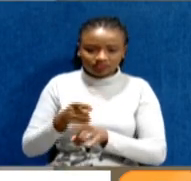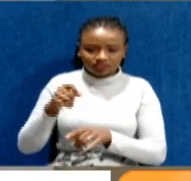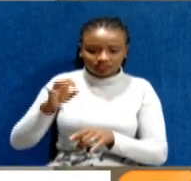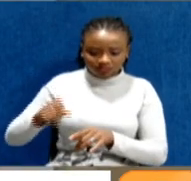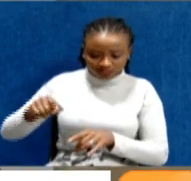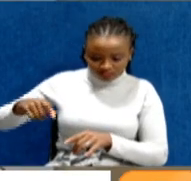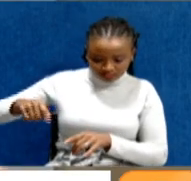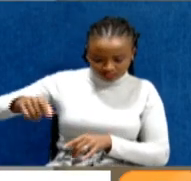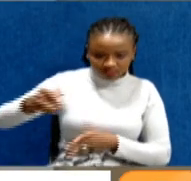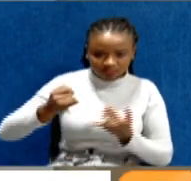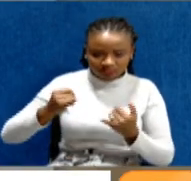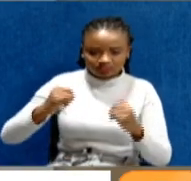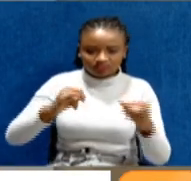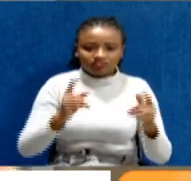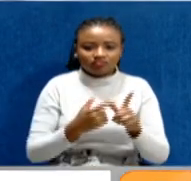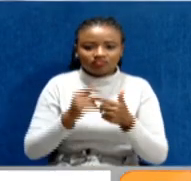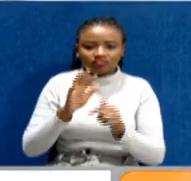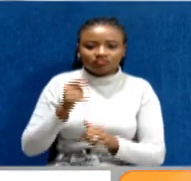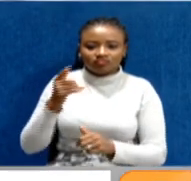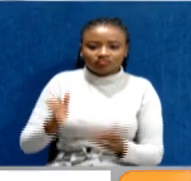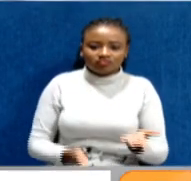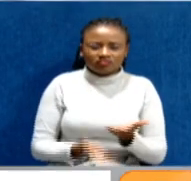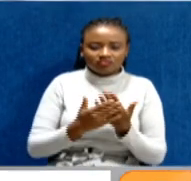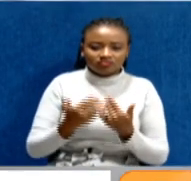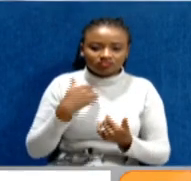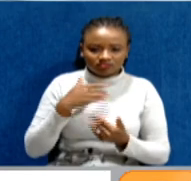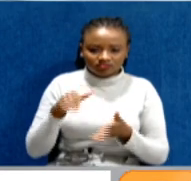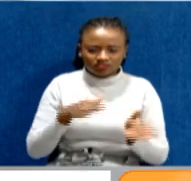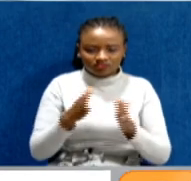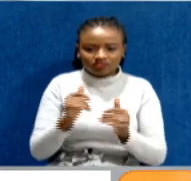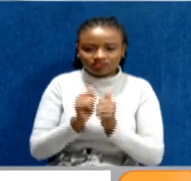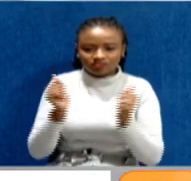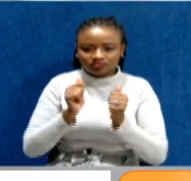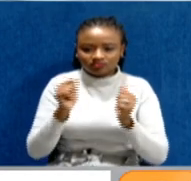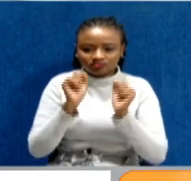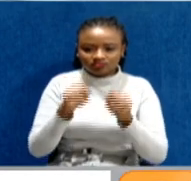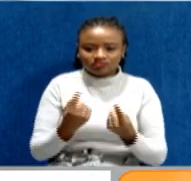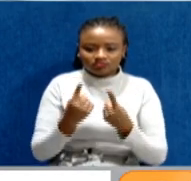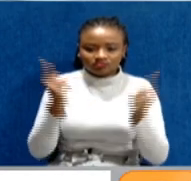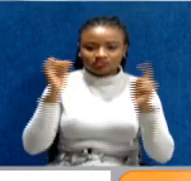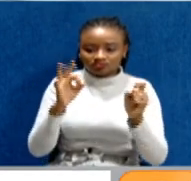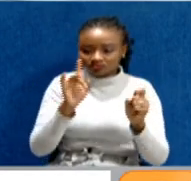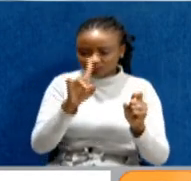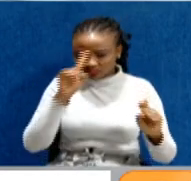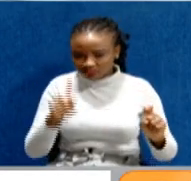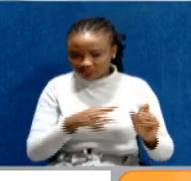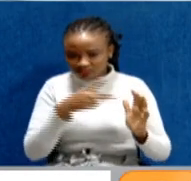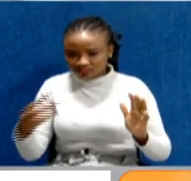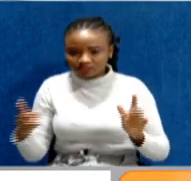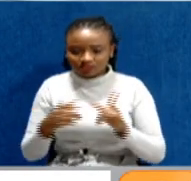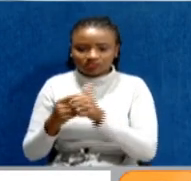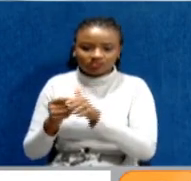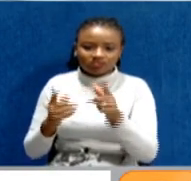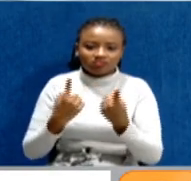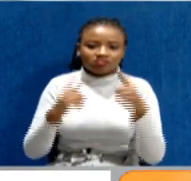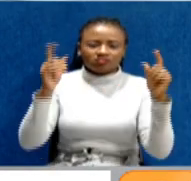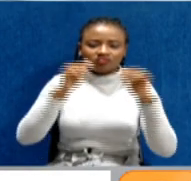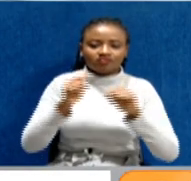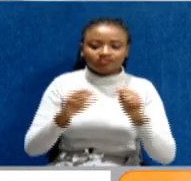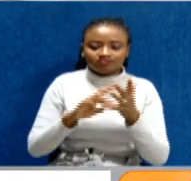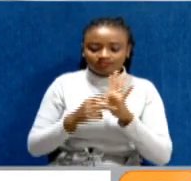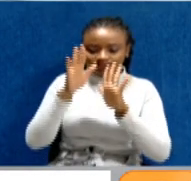at least they can have choices. In case one fails, the other one does well. Yeah. So it is a process that should be